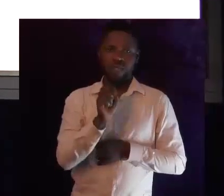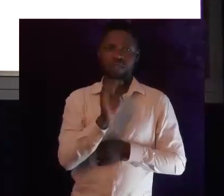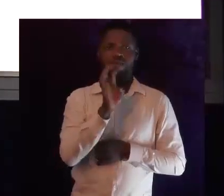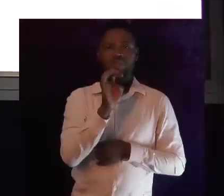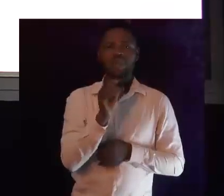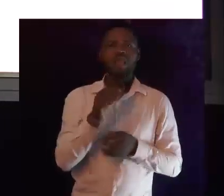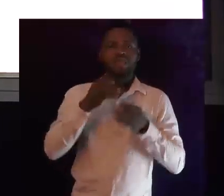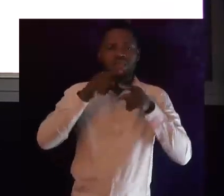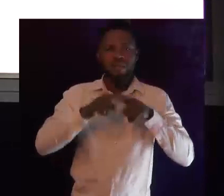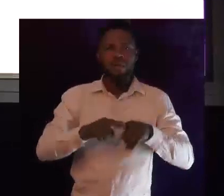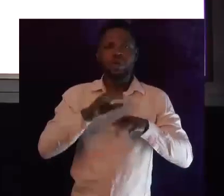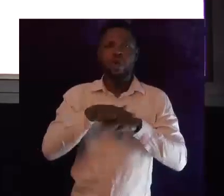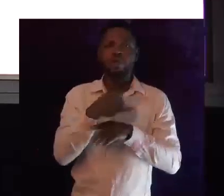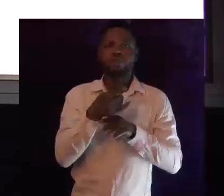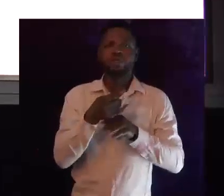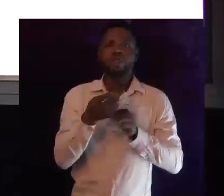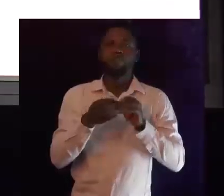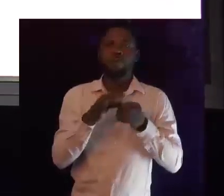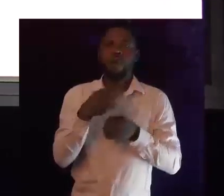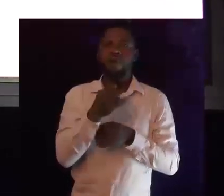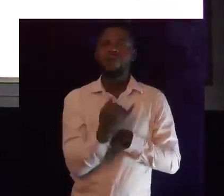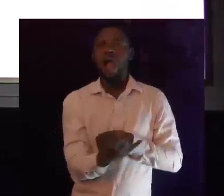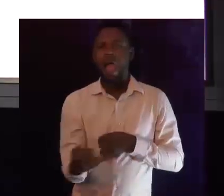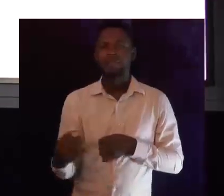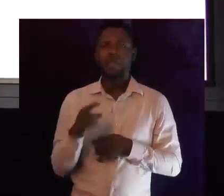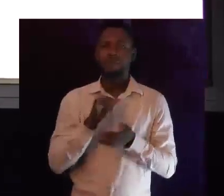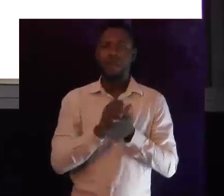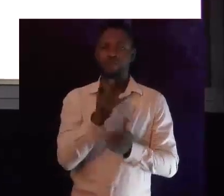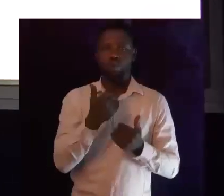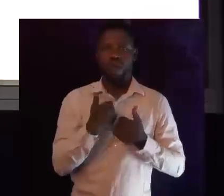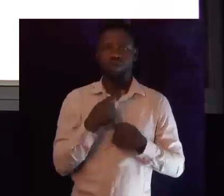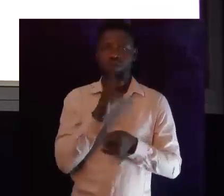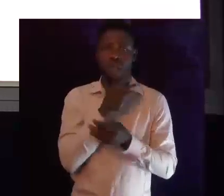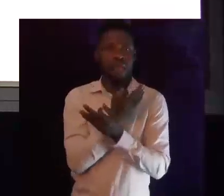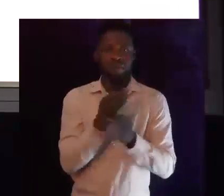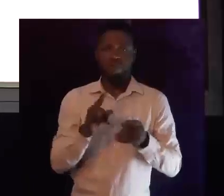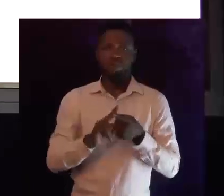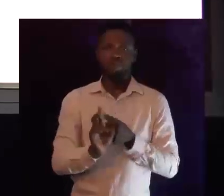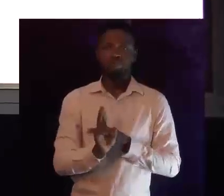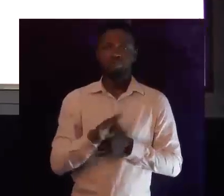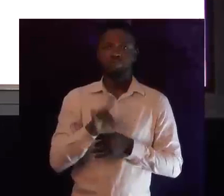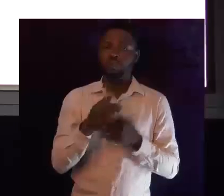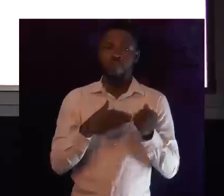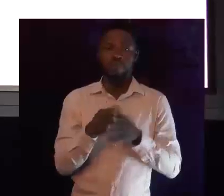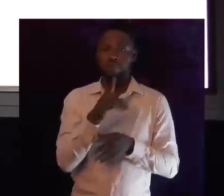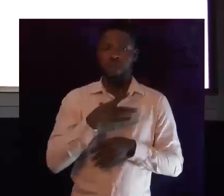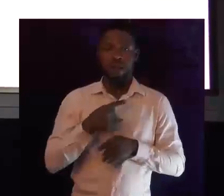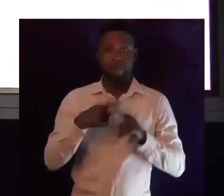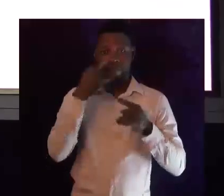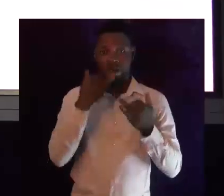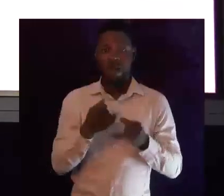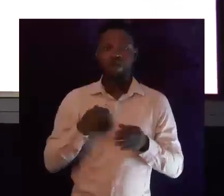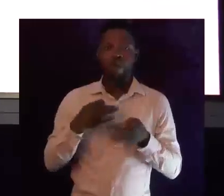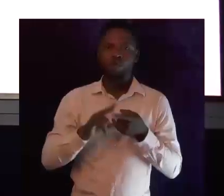40, depending on the number of items that you have. You have free to choose that one, my friend. But for now,